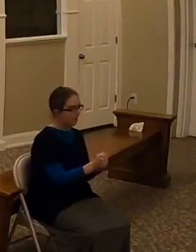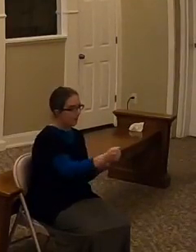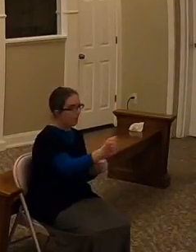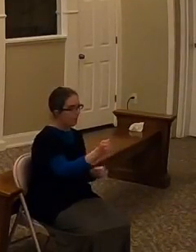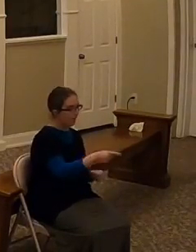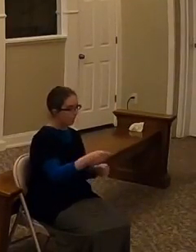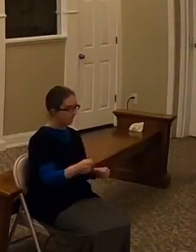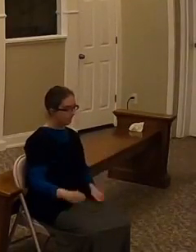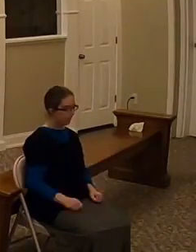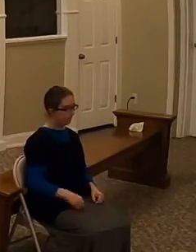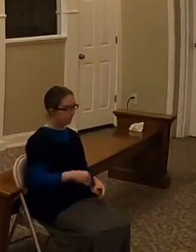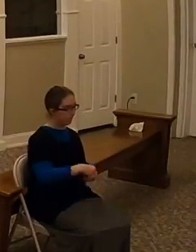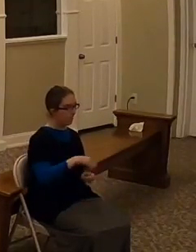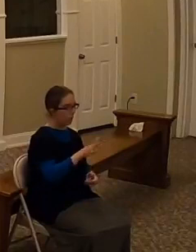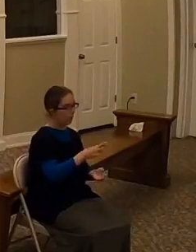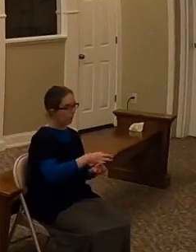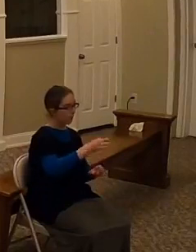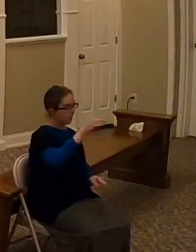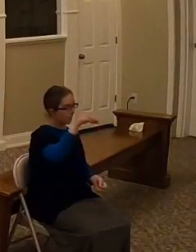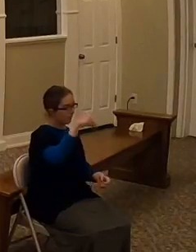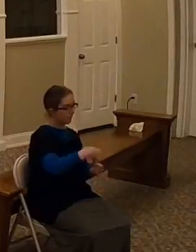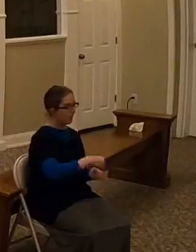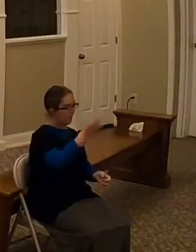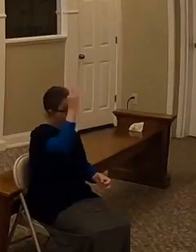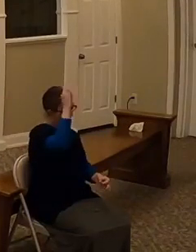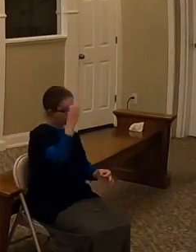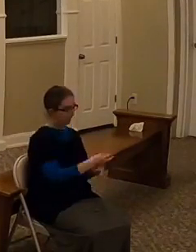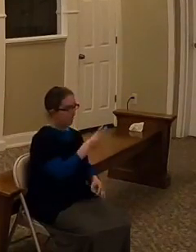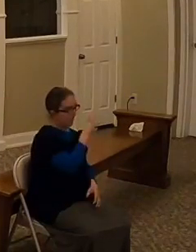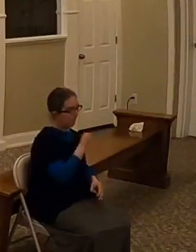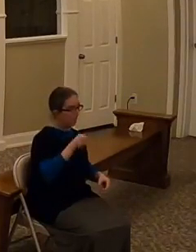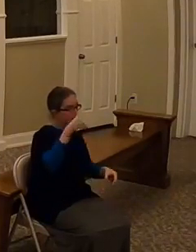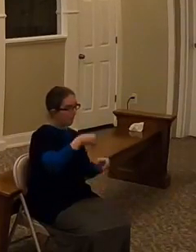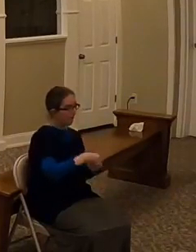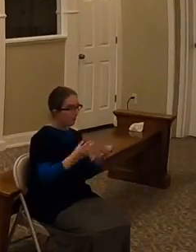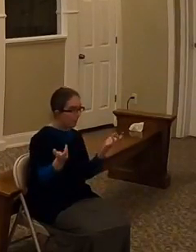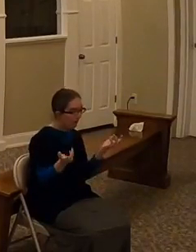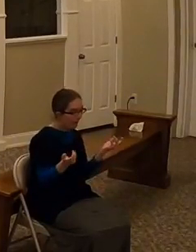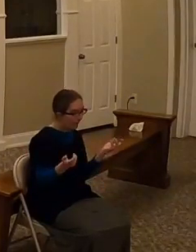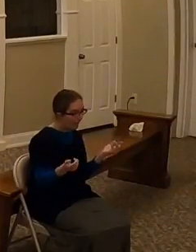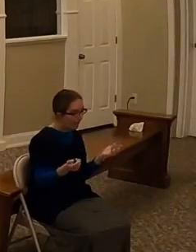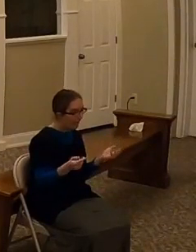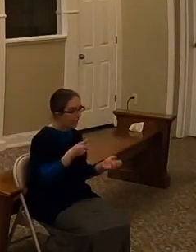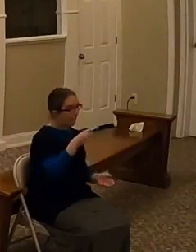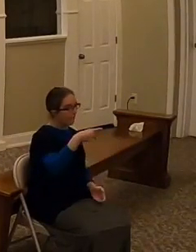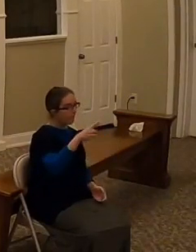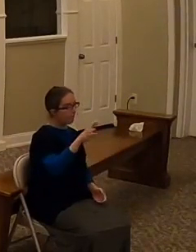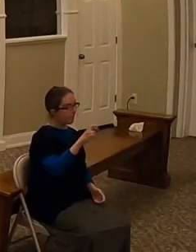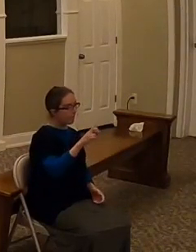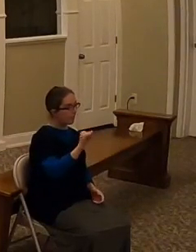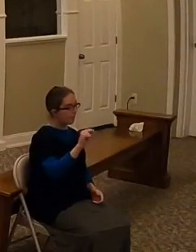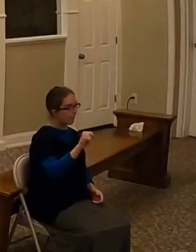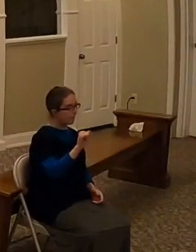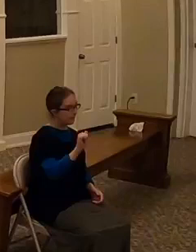anyway. So in your spirit, in faith, and in what? Purity.